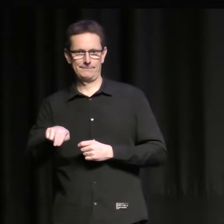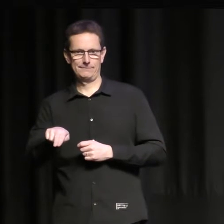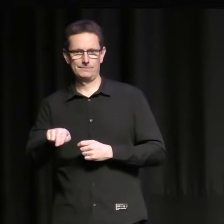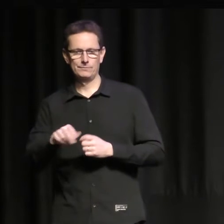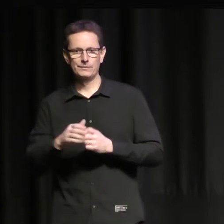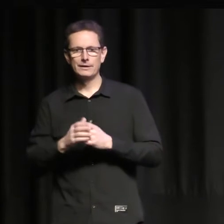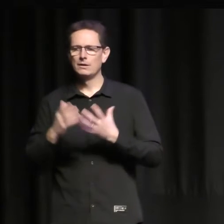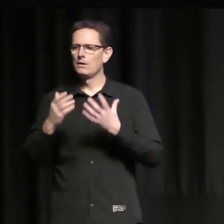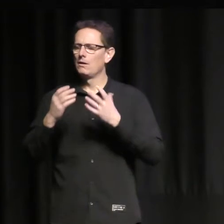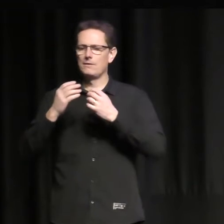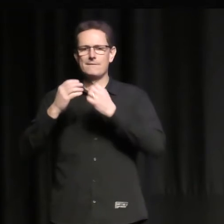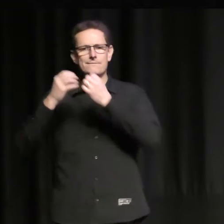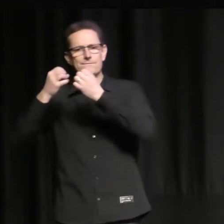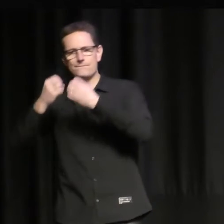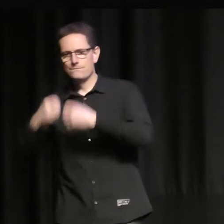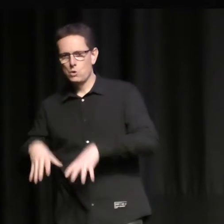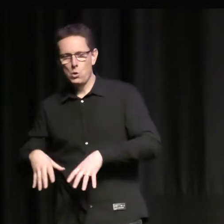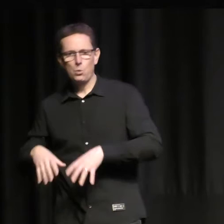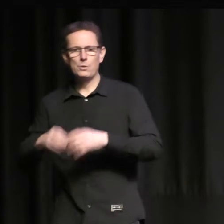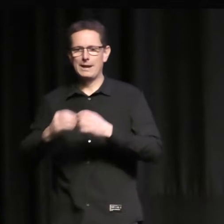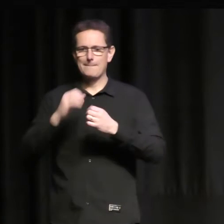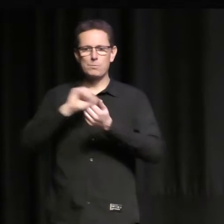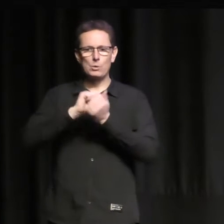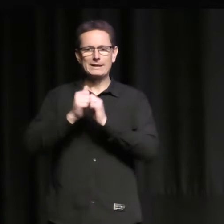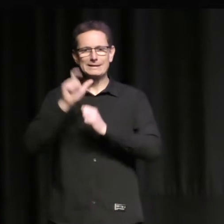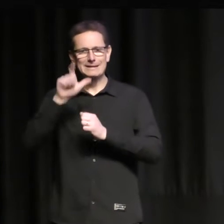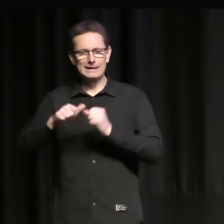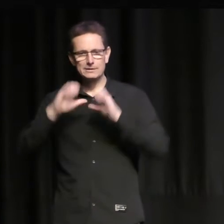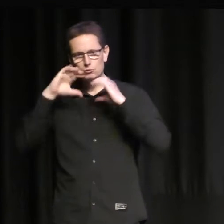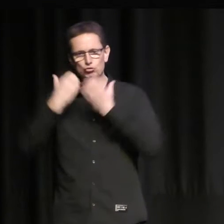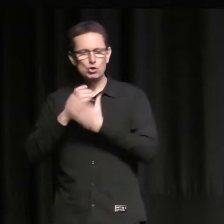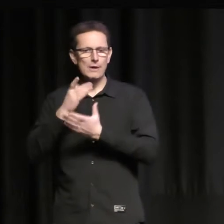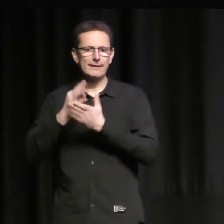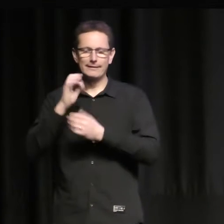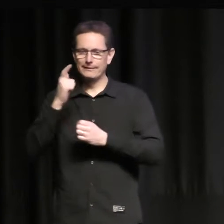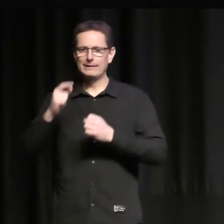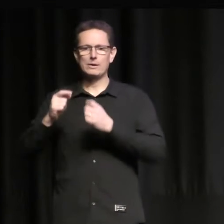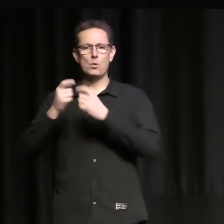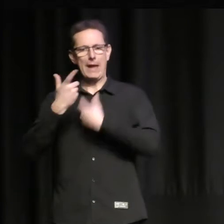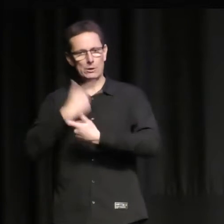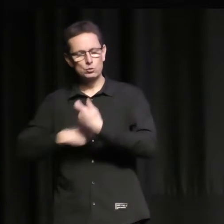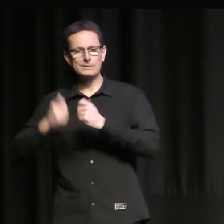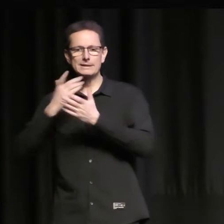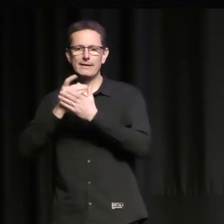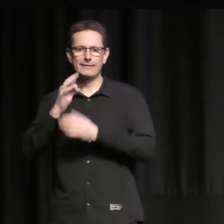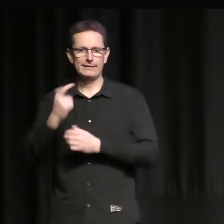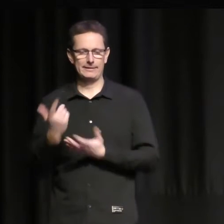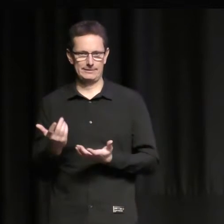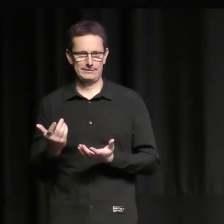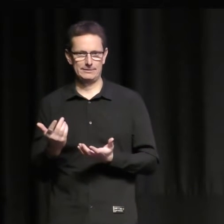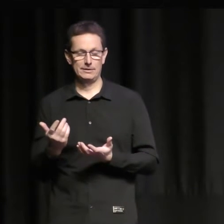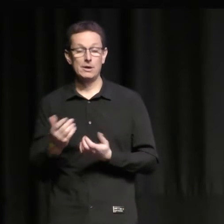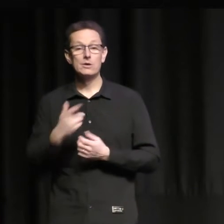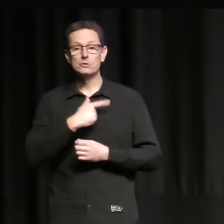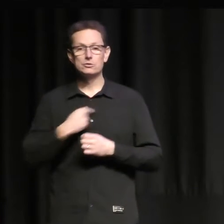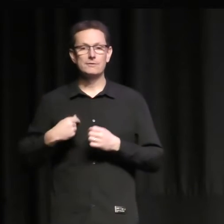cultural rights, losing social rights, losing political rights, and losing economic rights. So we have a